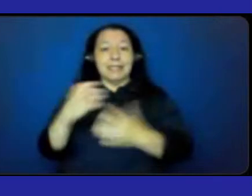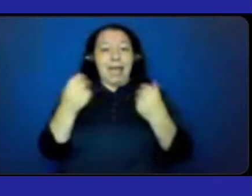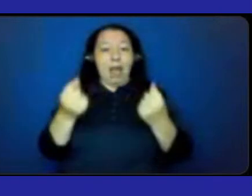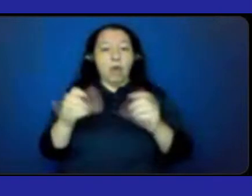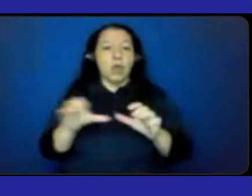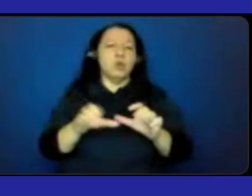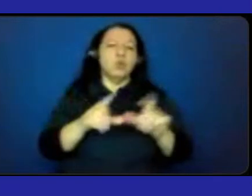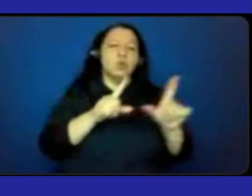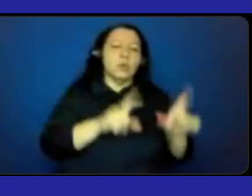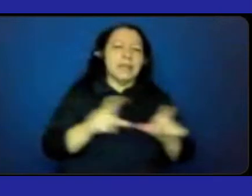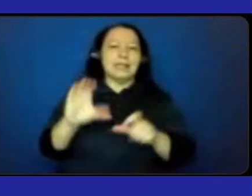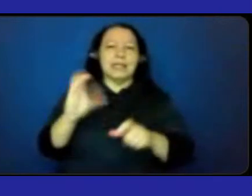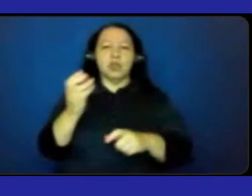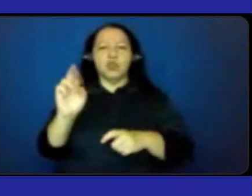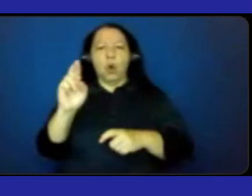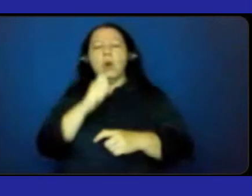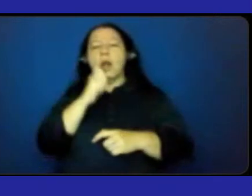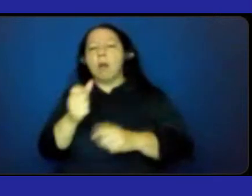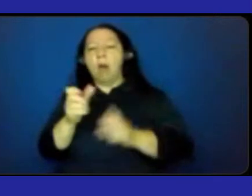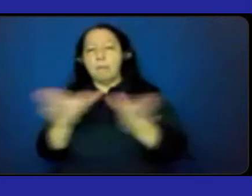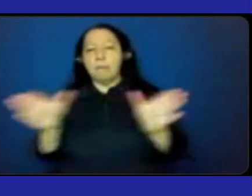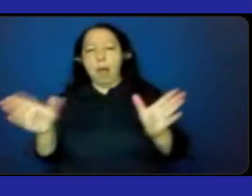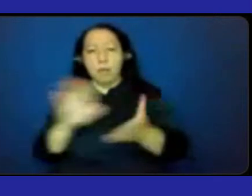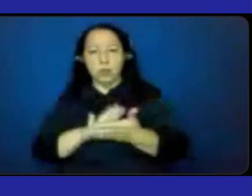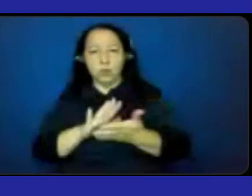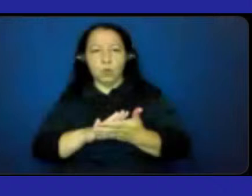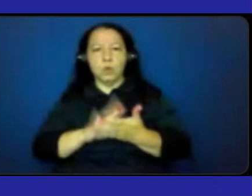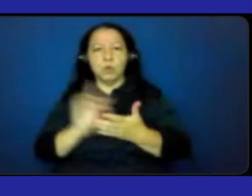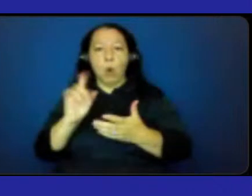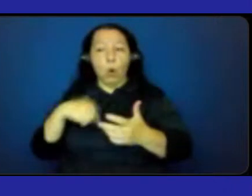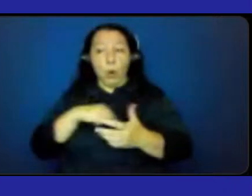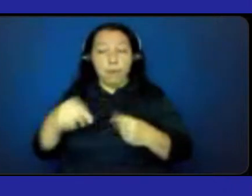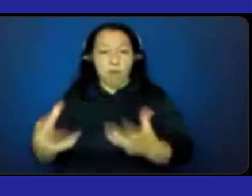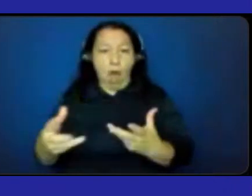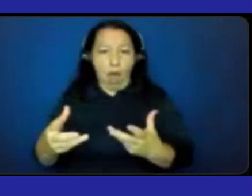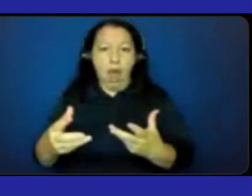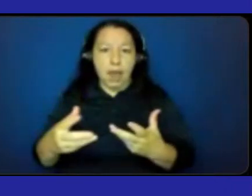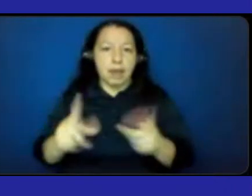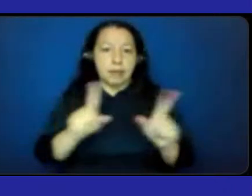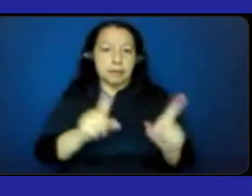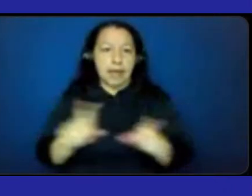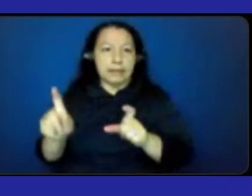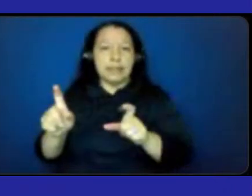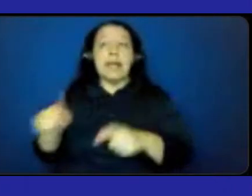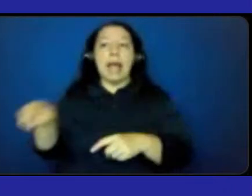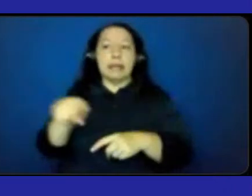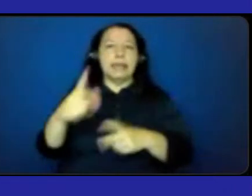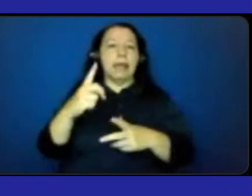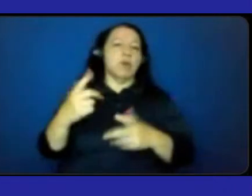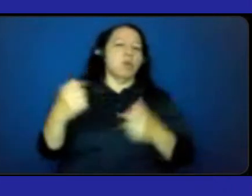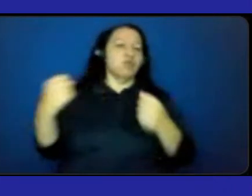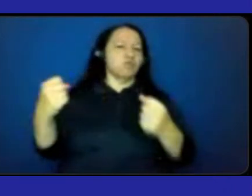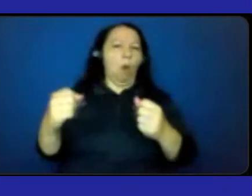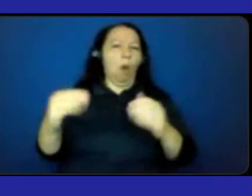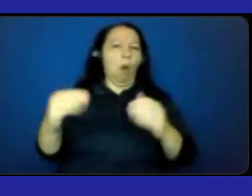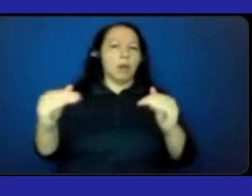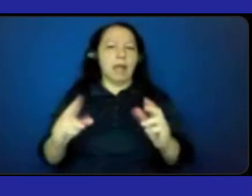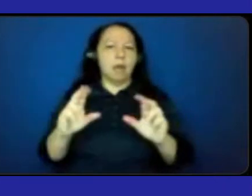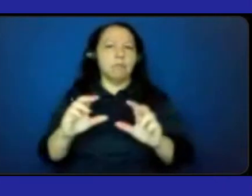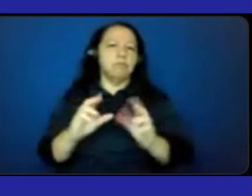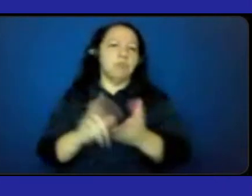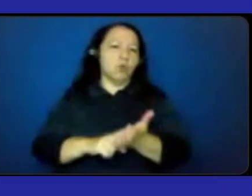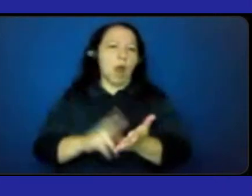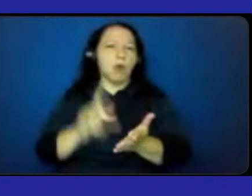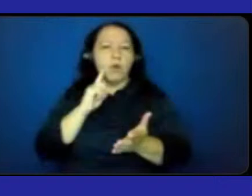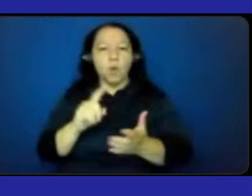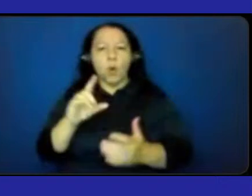some of the non-public schools where we do testing. And they've been a strong subcontractor for CIC Health in that scenario. CTS